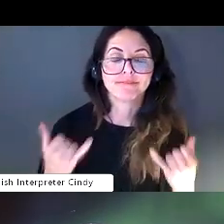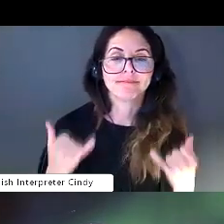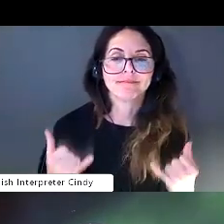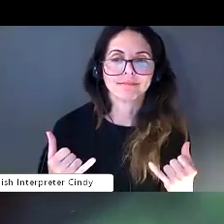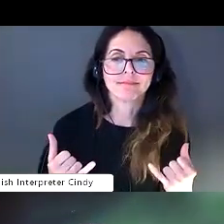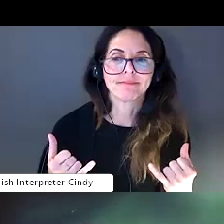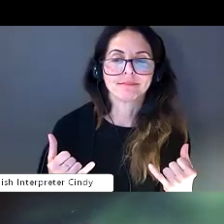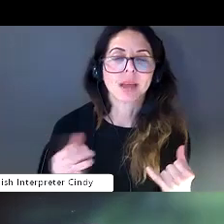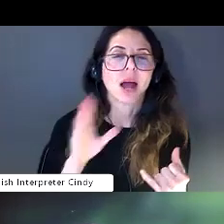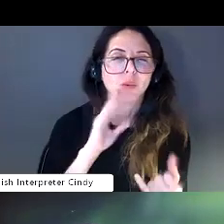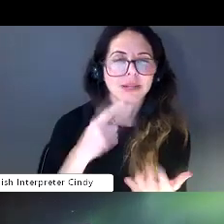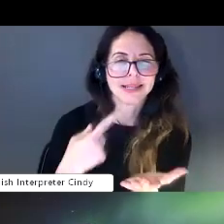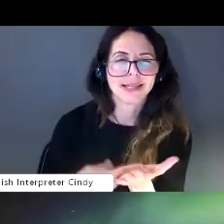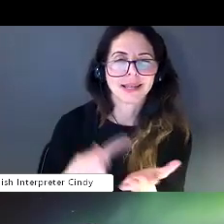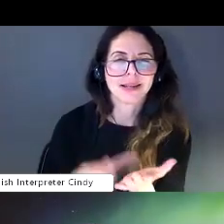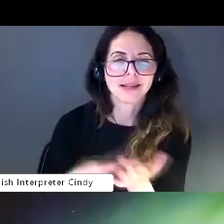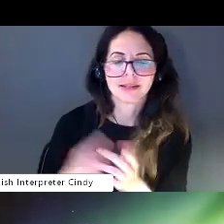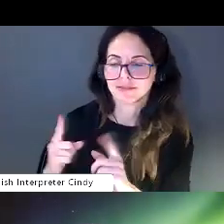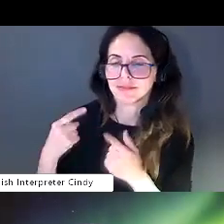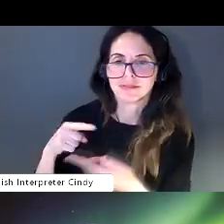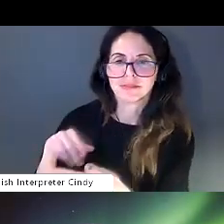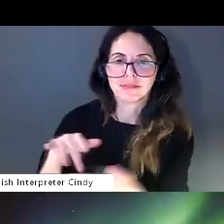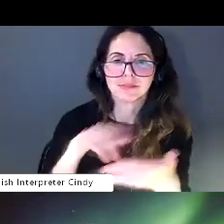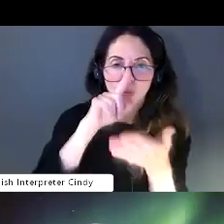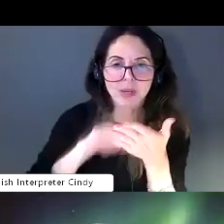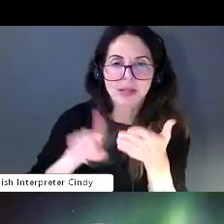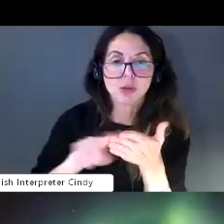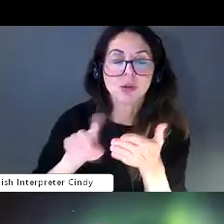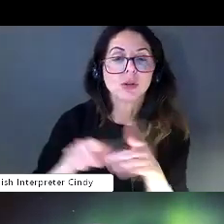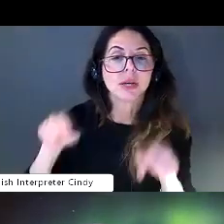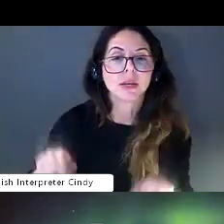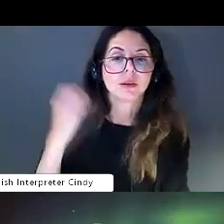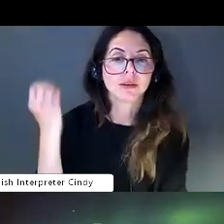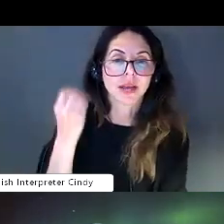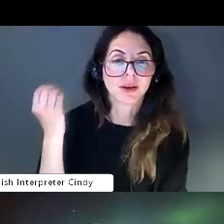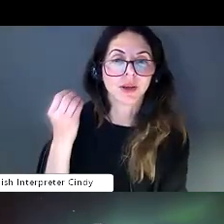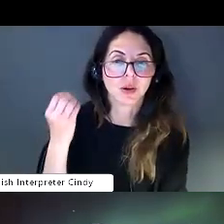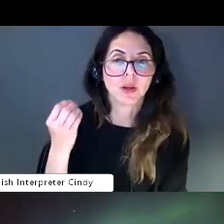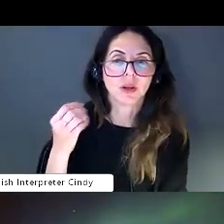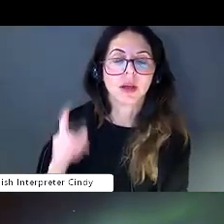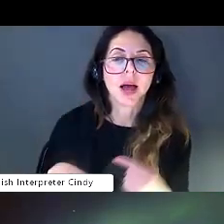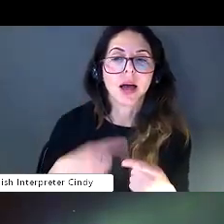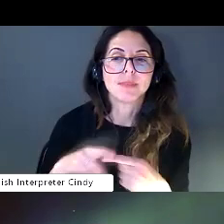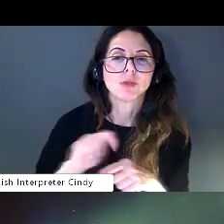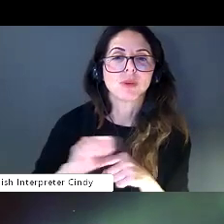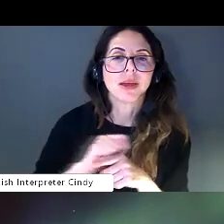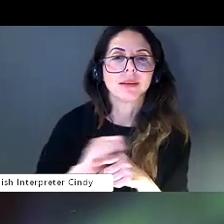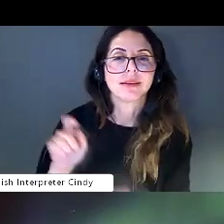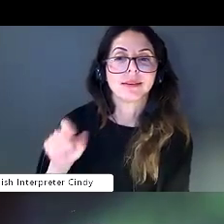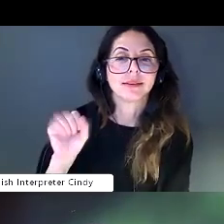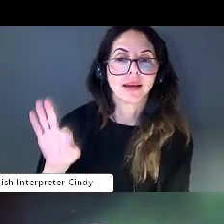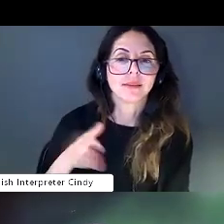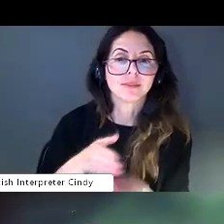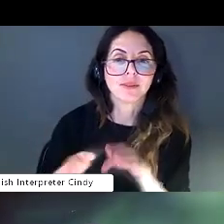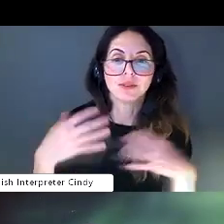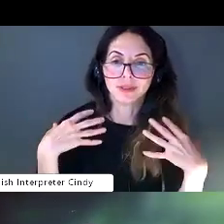talking about the research that we've been doing, particularly here in Ontario, regarding the training needs of health professionals